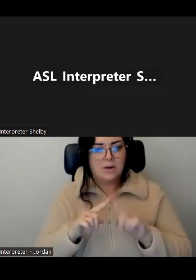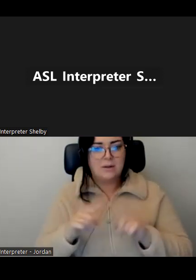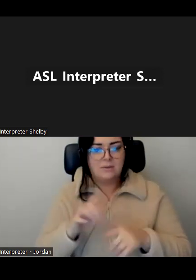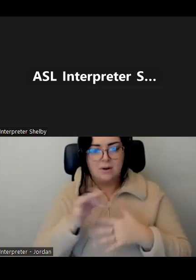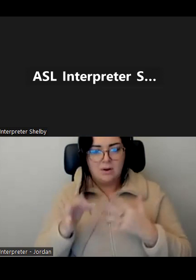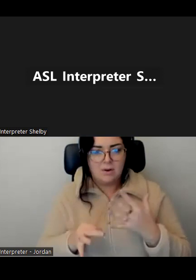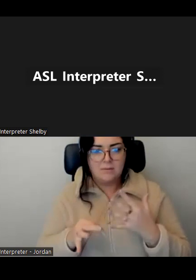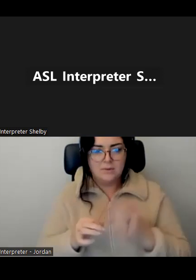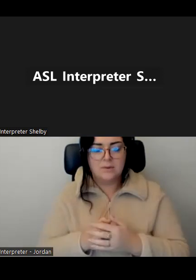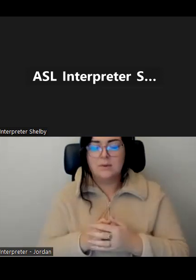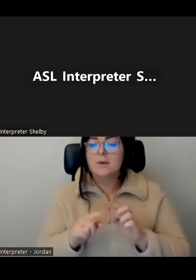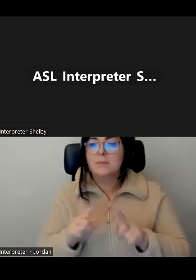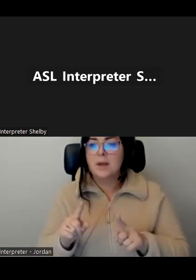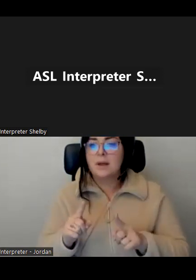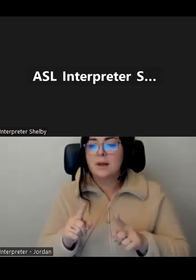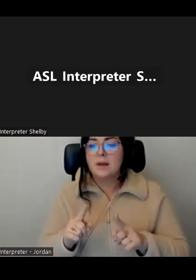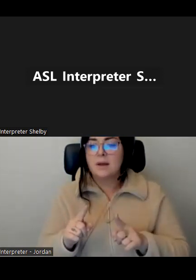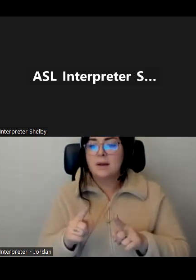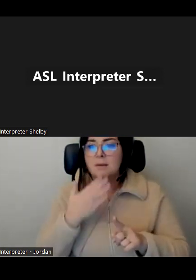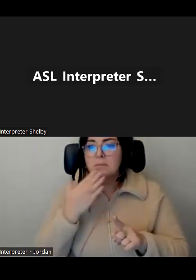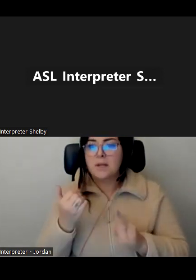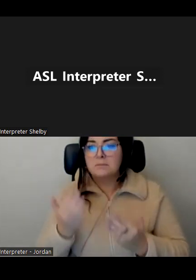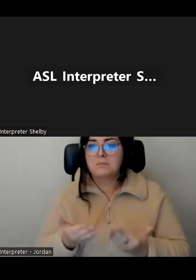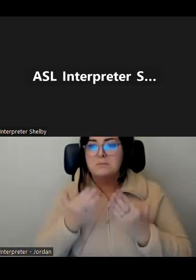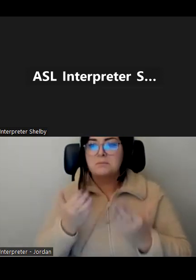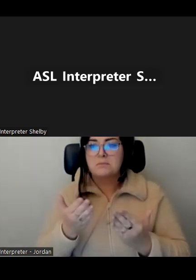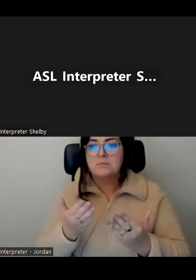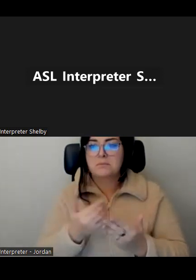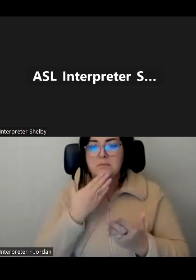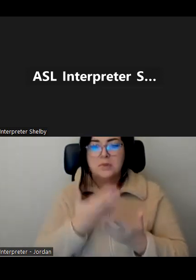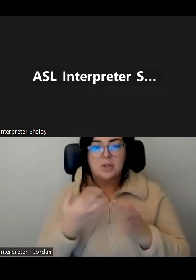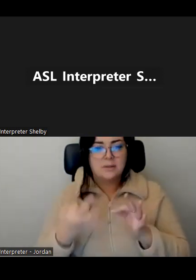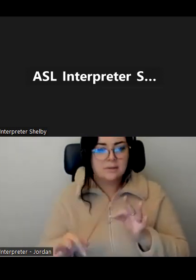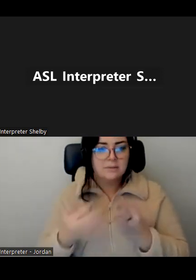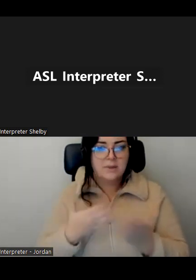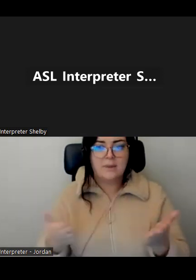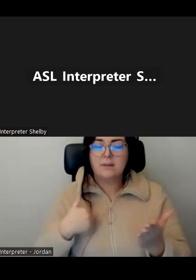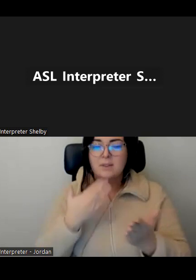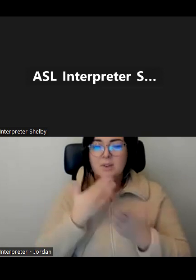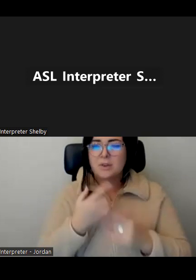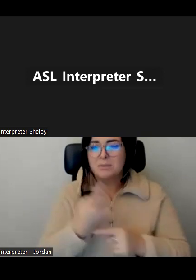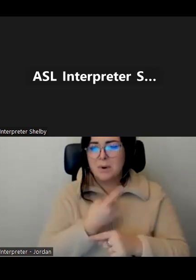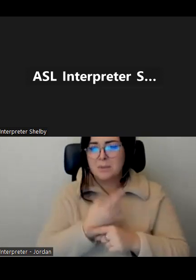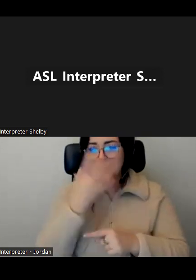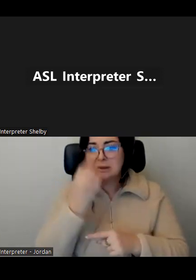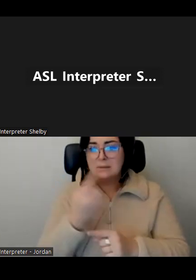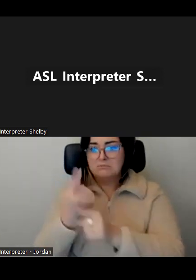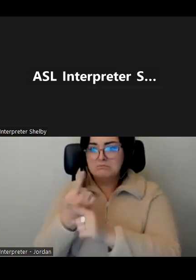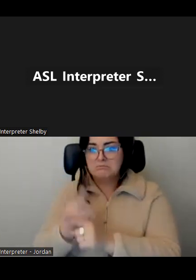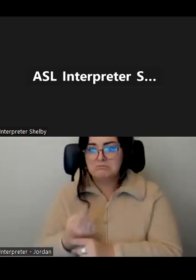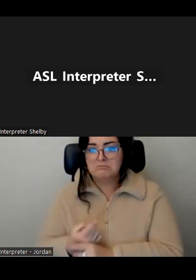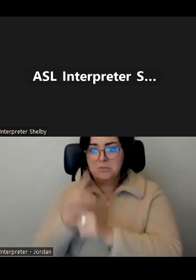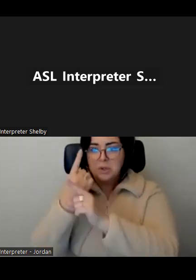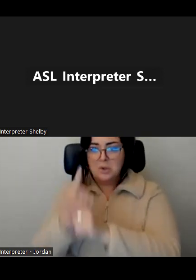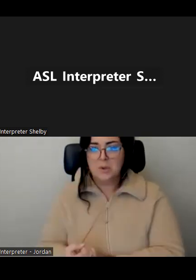I definitely suggest starting off with simple things like making sure you have a sleep routine. I became very